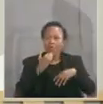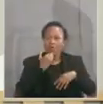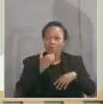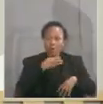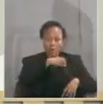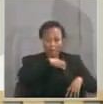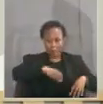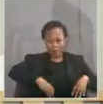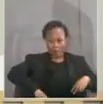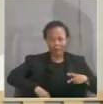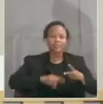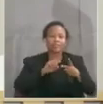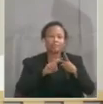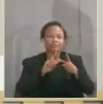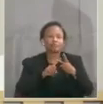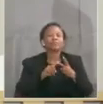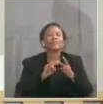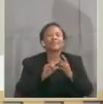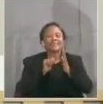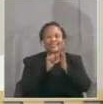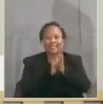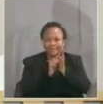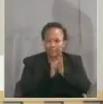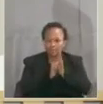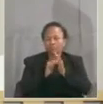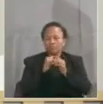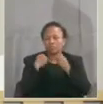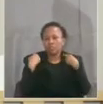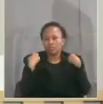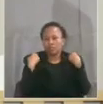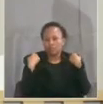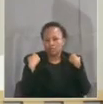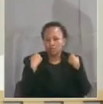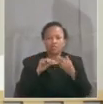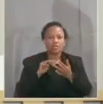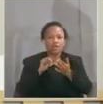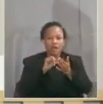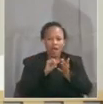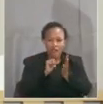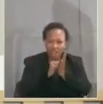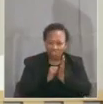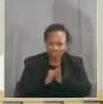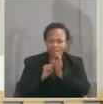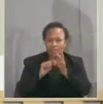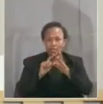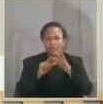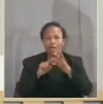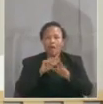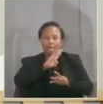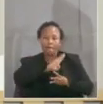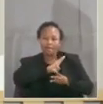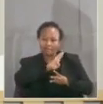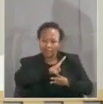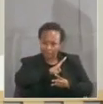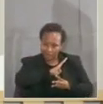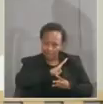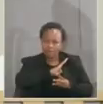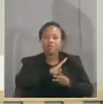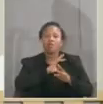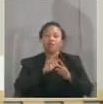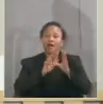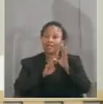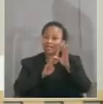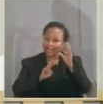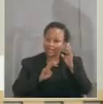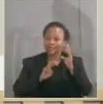from the State Security Agency, the Defense and Military Veterans, the police, as